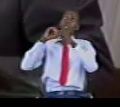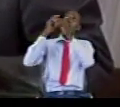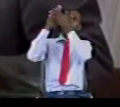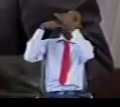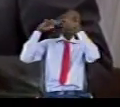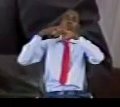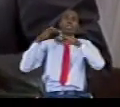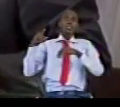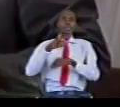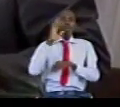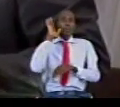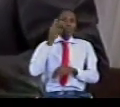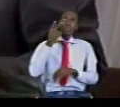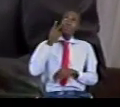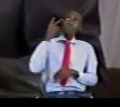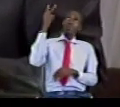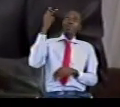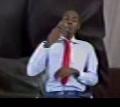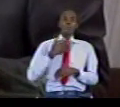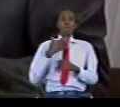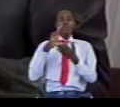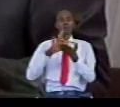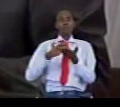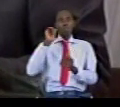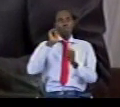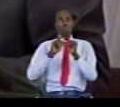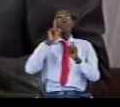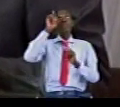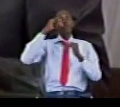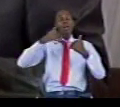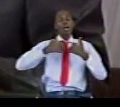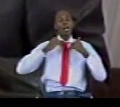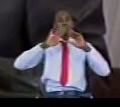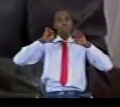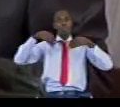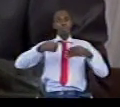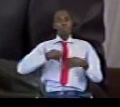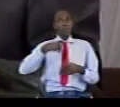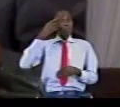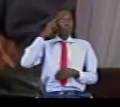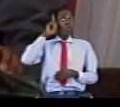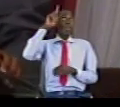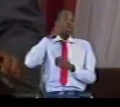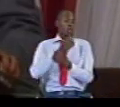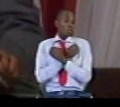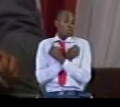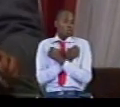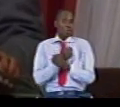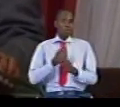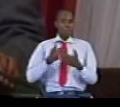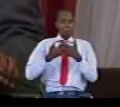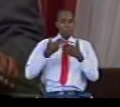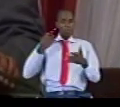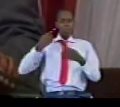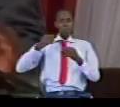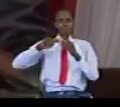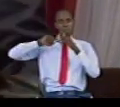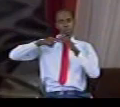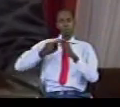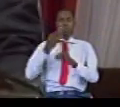which thou hast given me, for thou lovedst me before the foundation of the